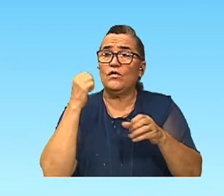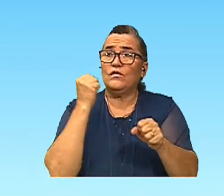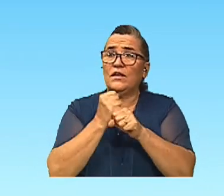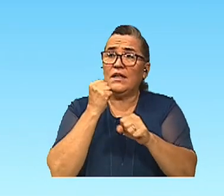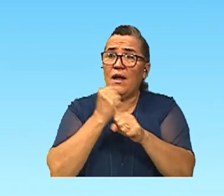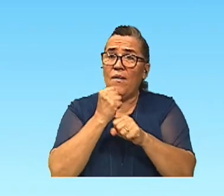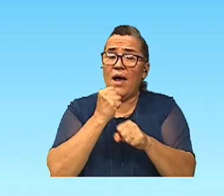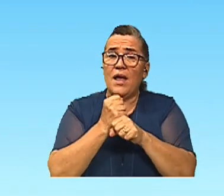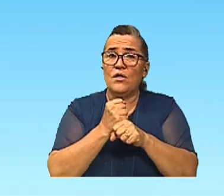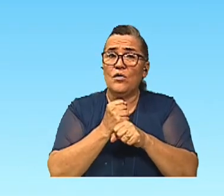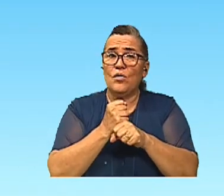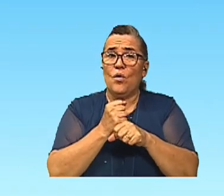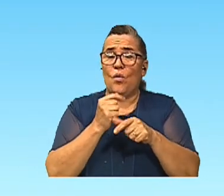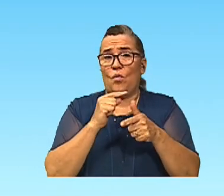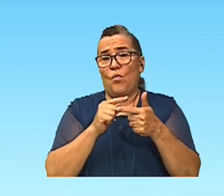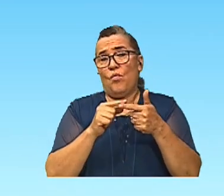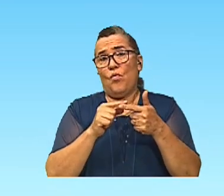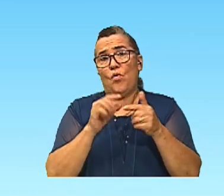so nice.